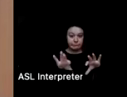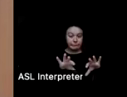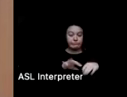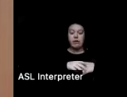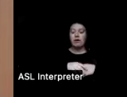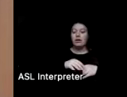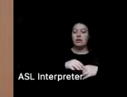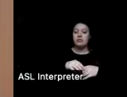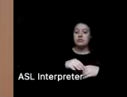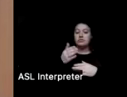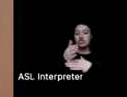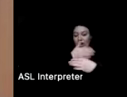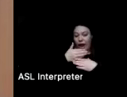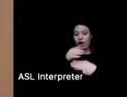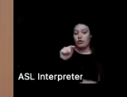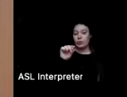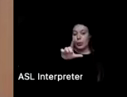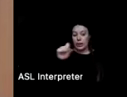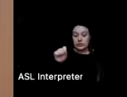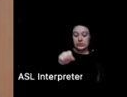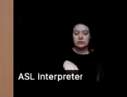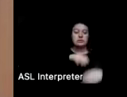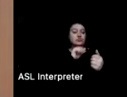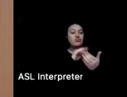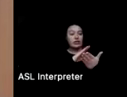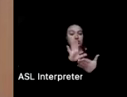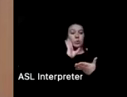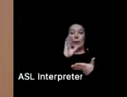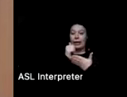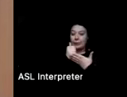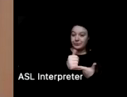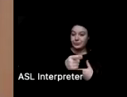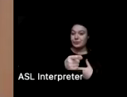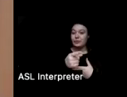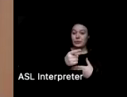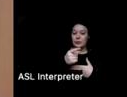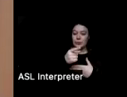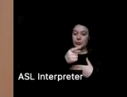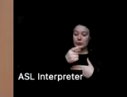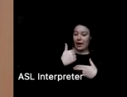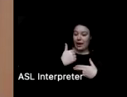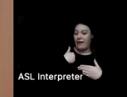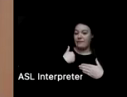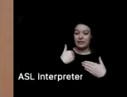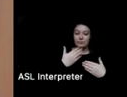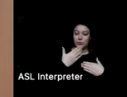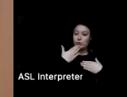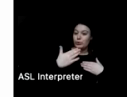will hopefully help you build really happy, healthy, and productive research